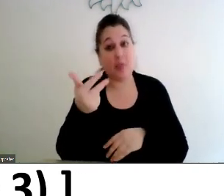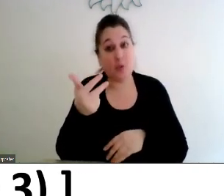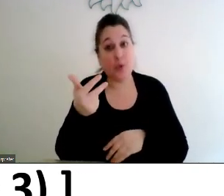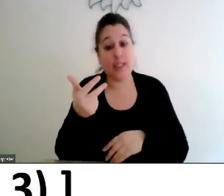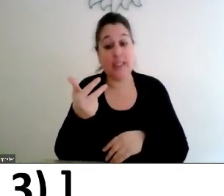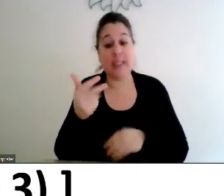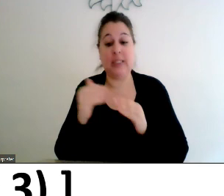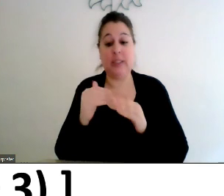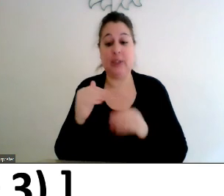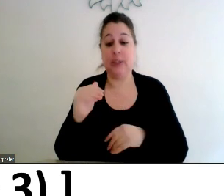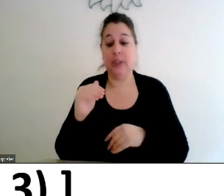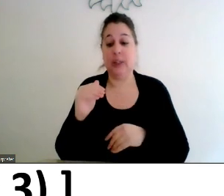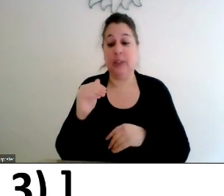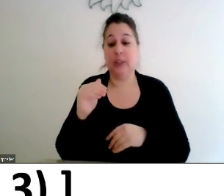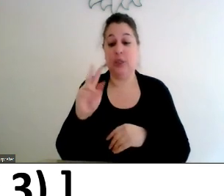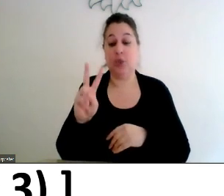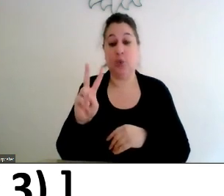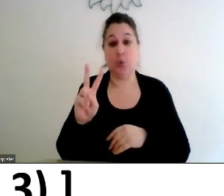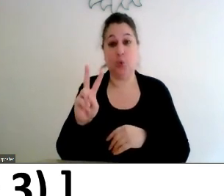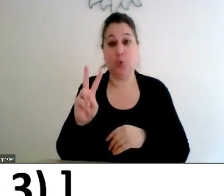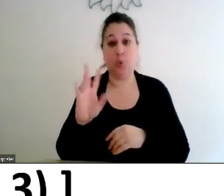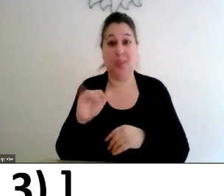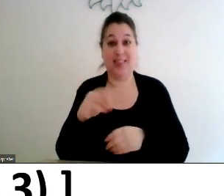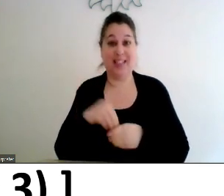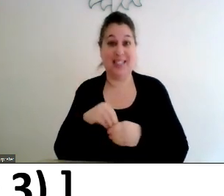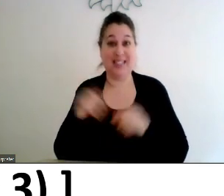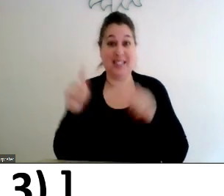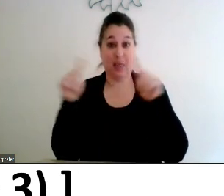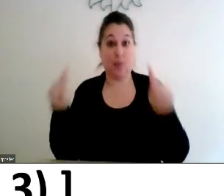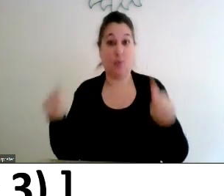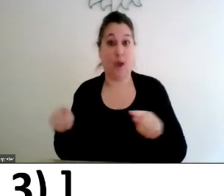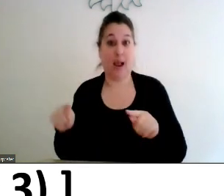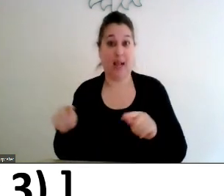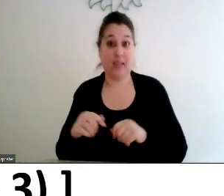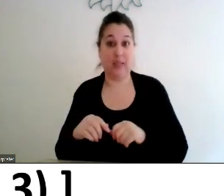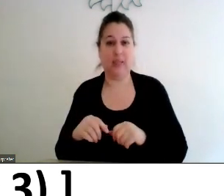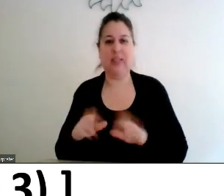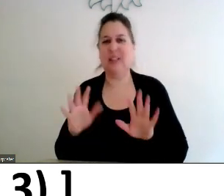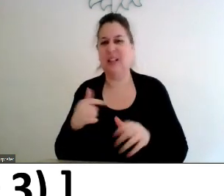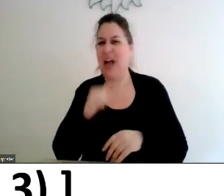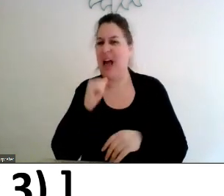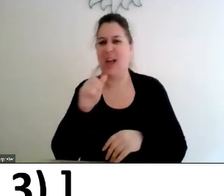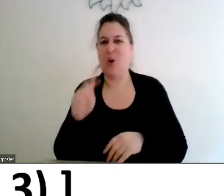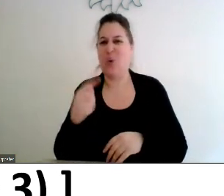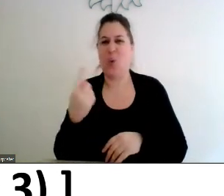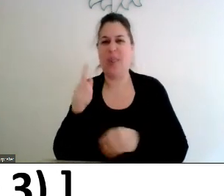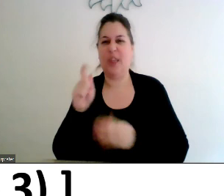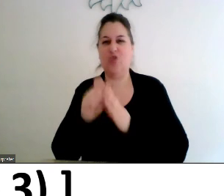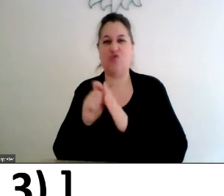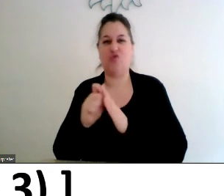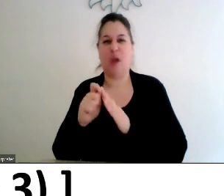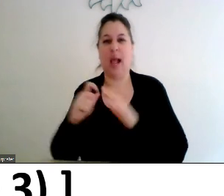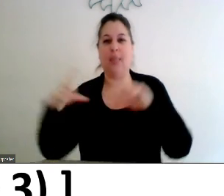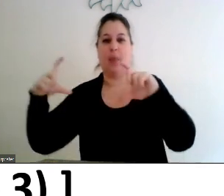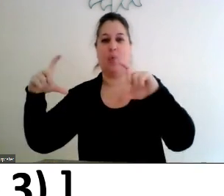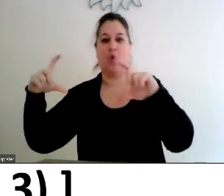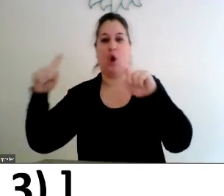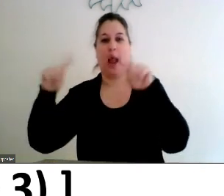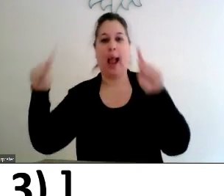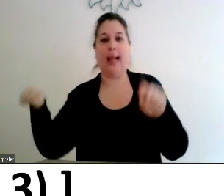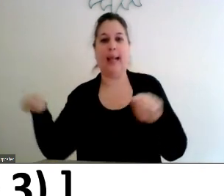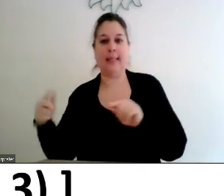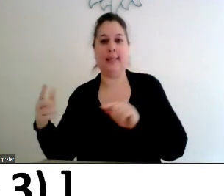doing this, I should be bringing everything else down like this. Okay, so 10 divided by 2 times